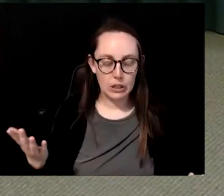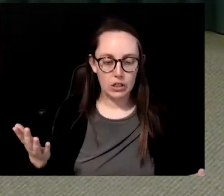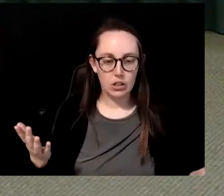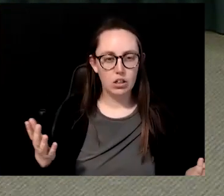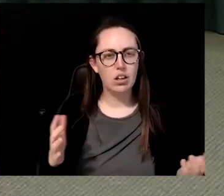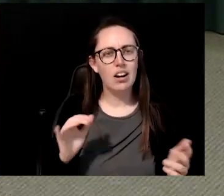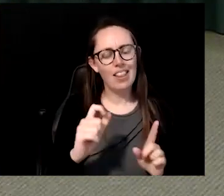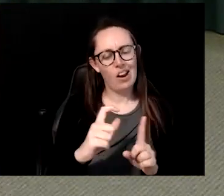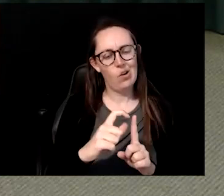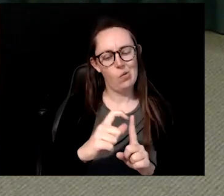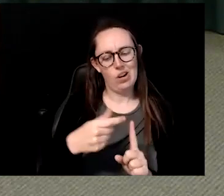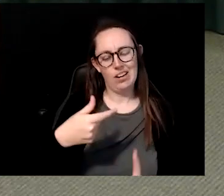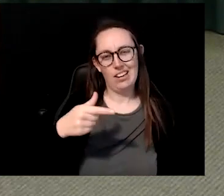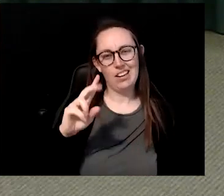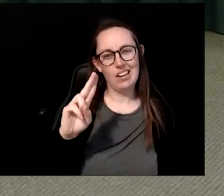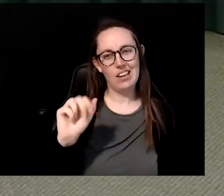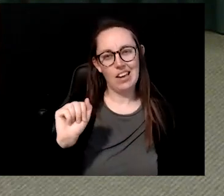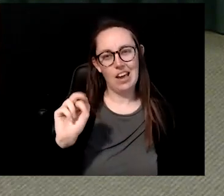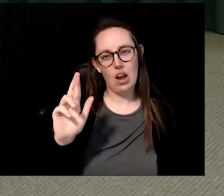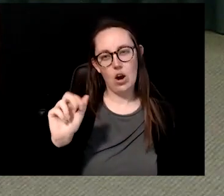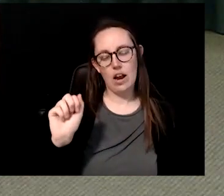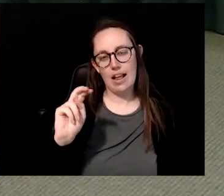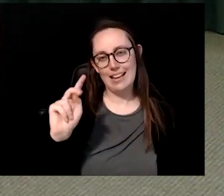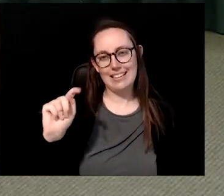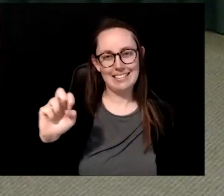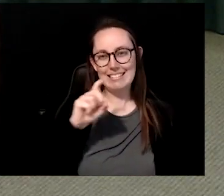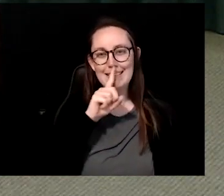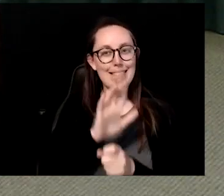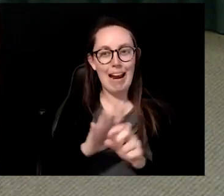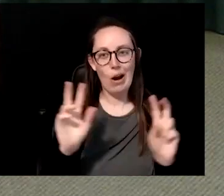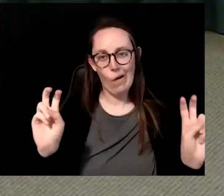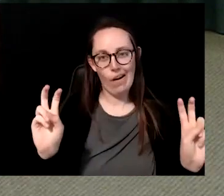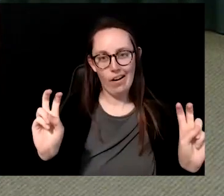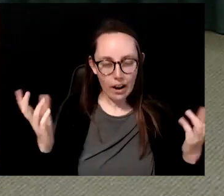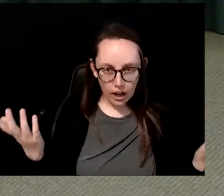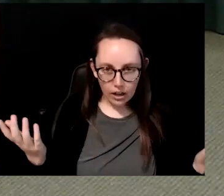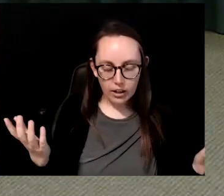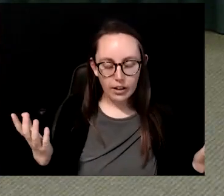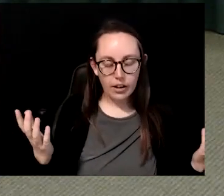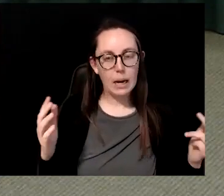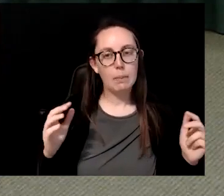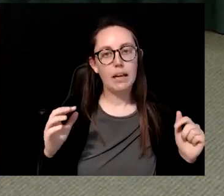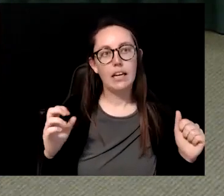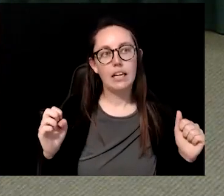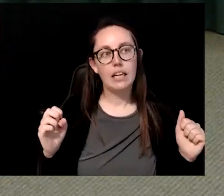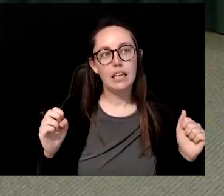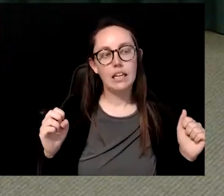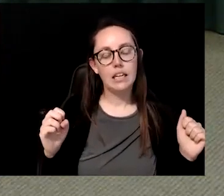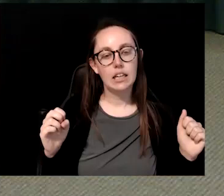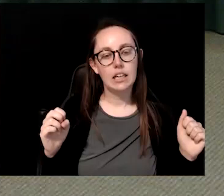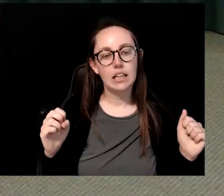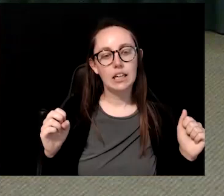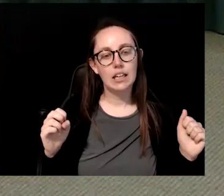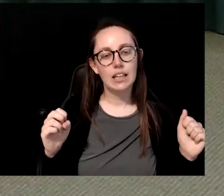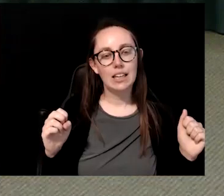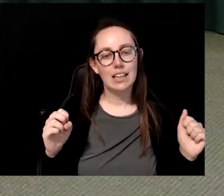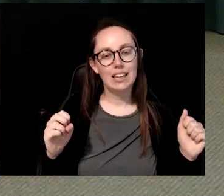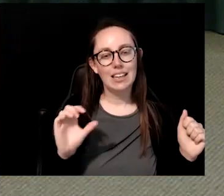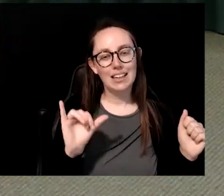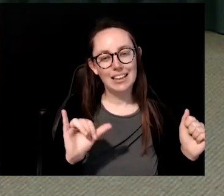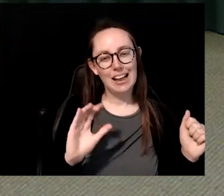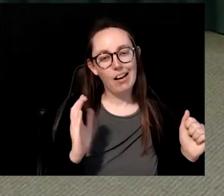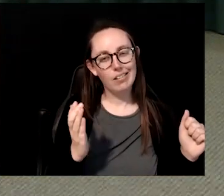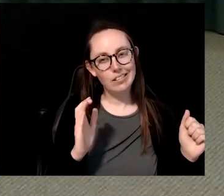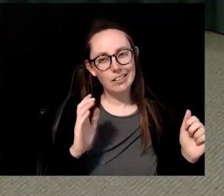which it was used it seemed to indicate that somehow you would get a guarantee because